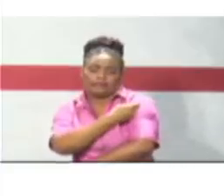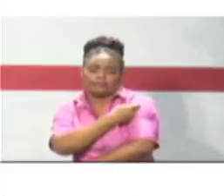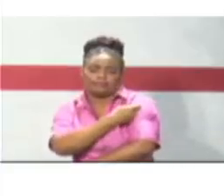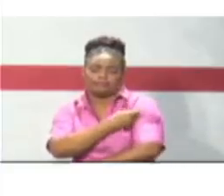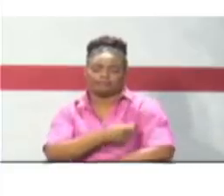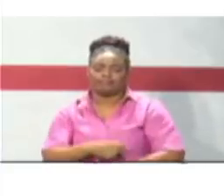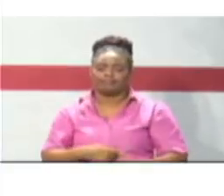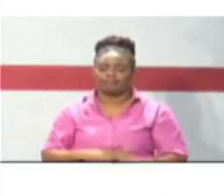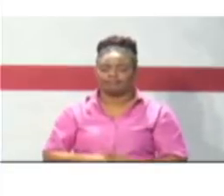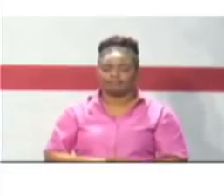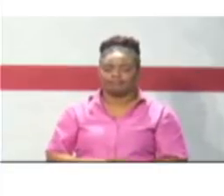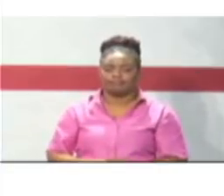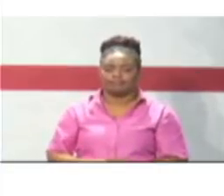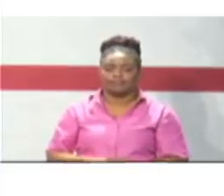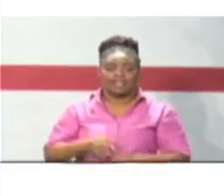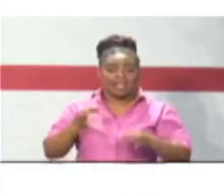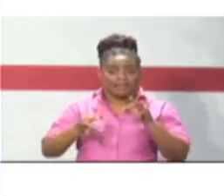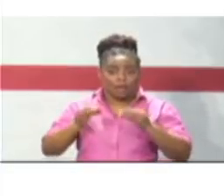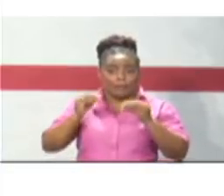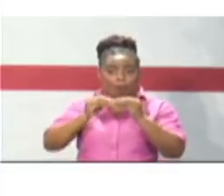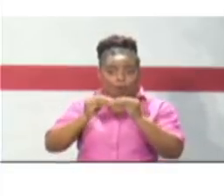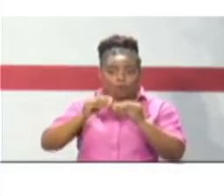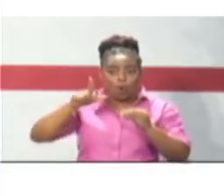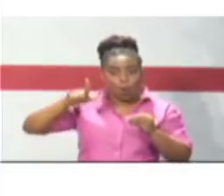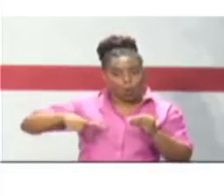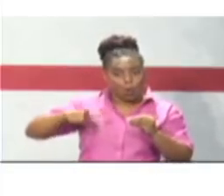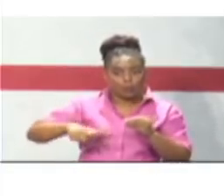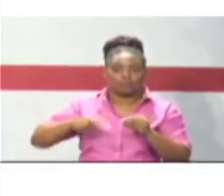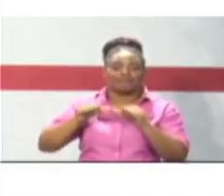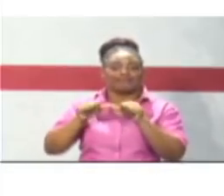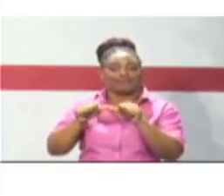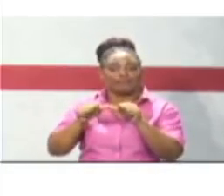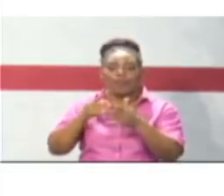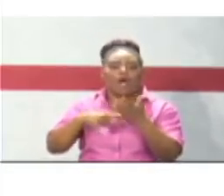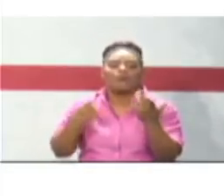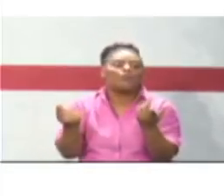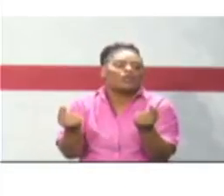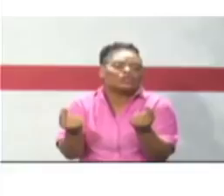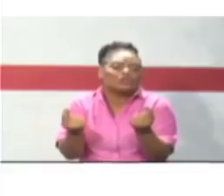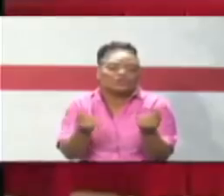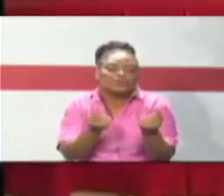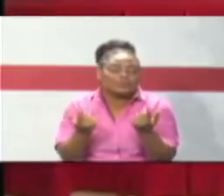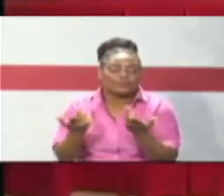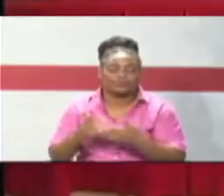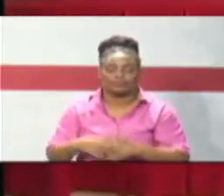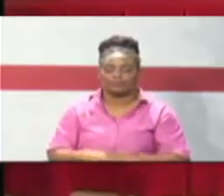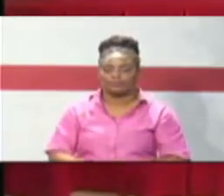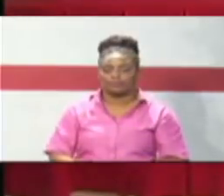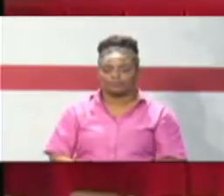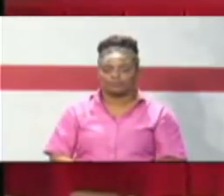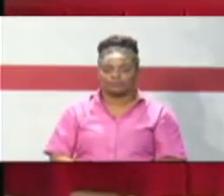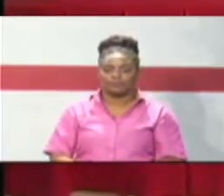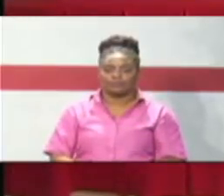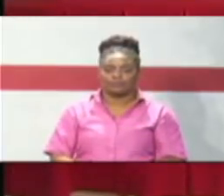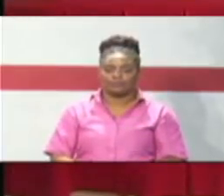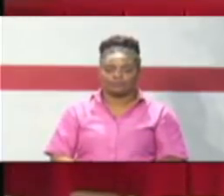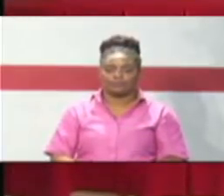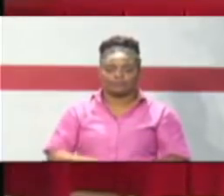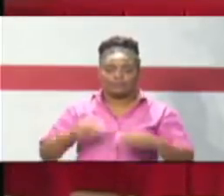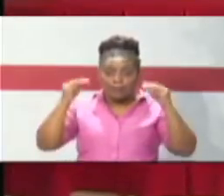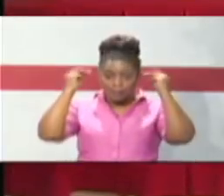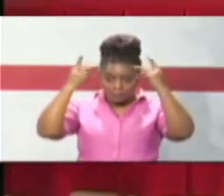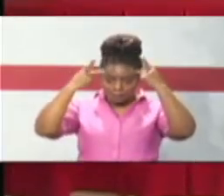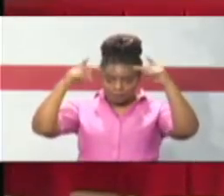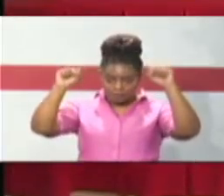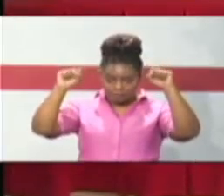low, will you discontinue this program? Thank you. Thank you. So, as the Honorable Prime Minister and the Minister of Education